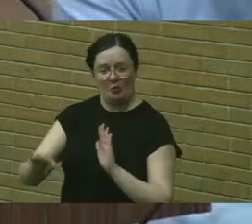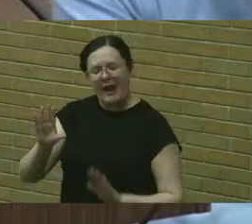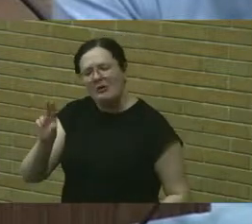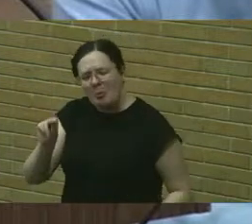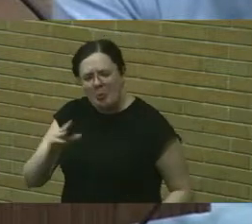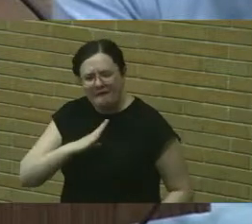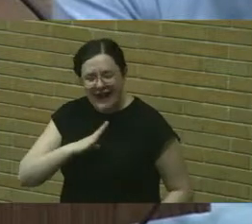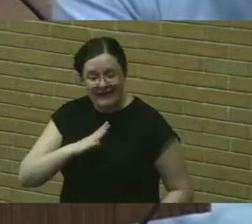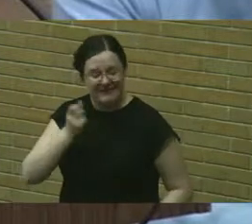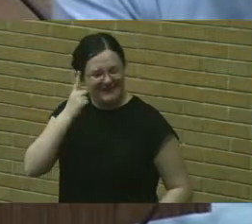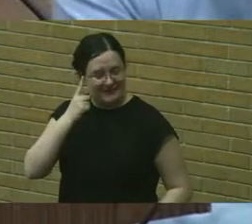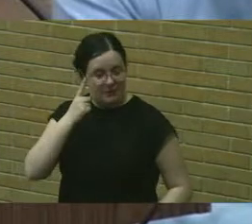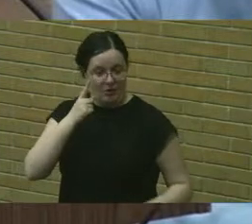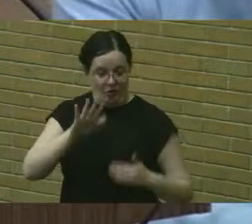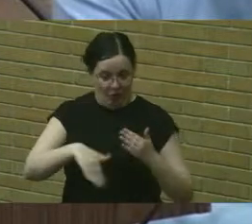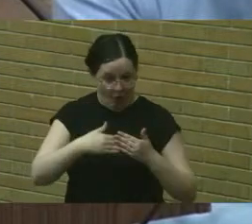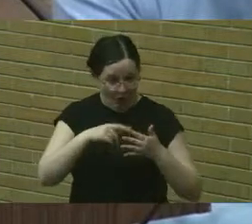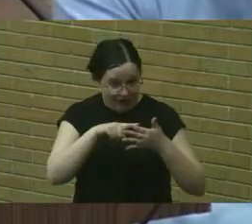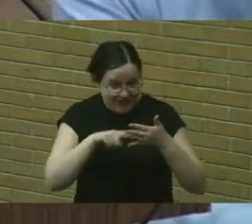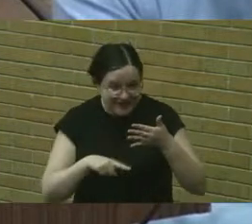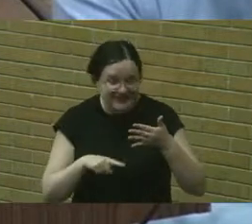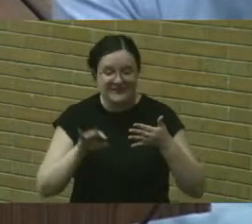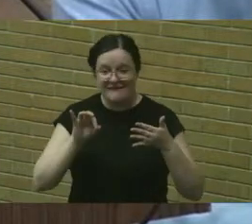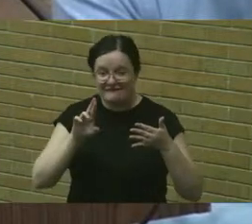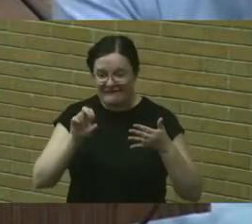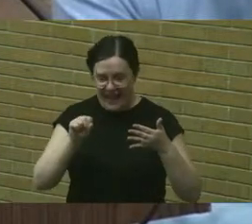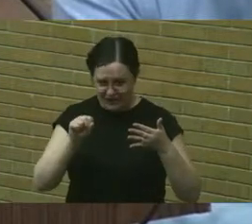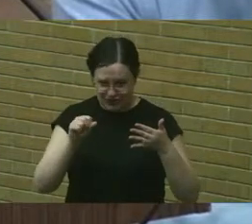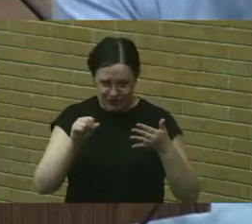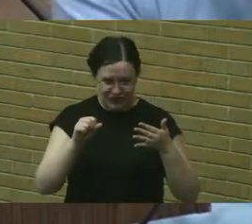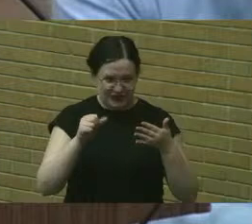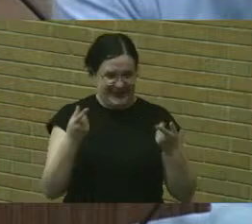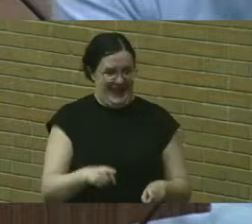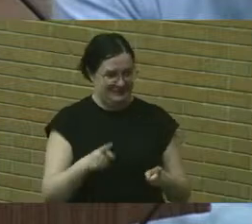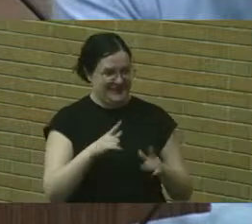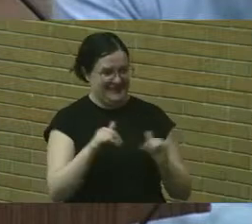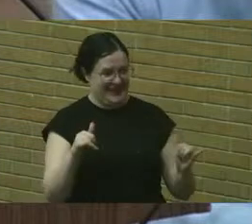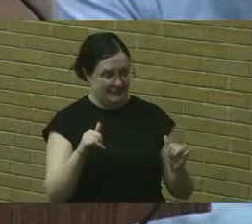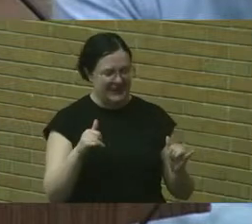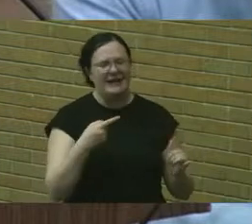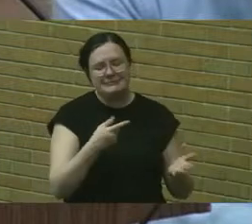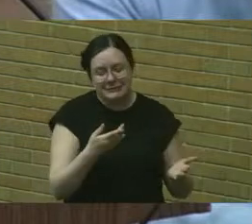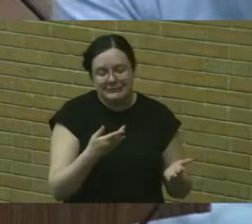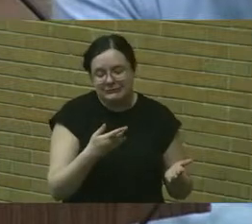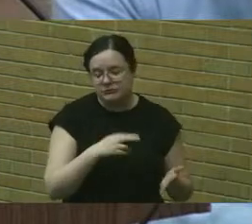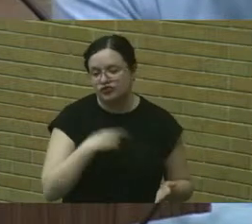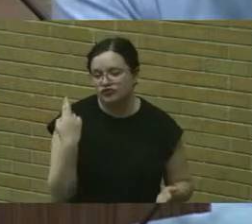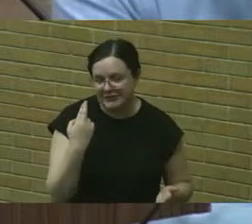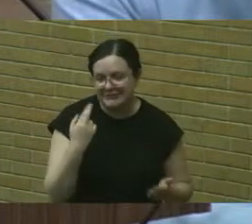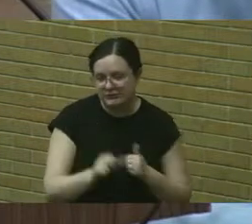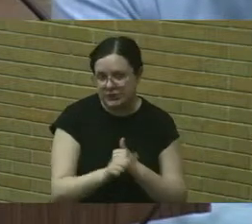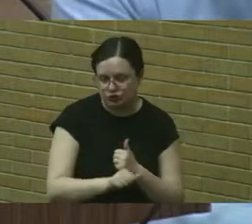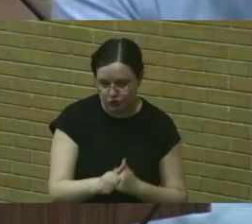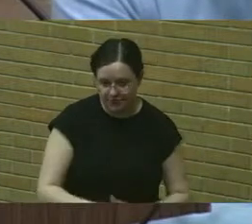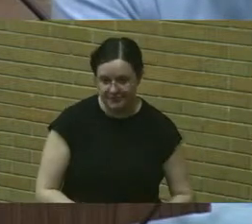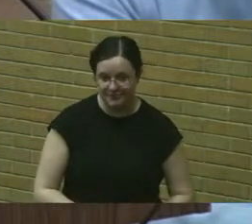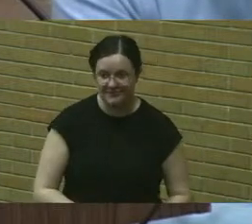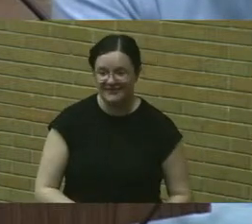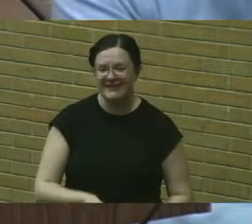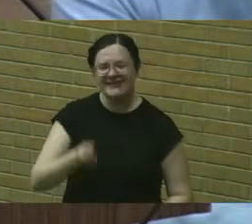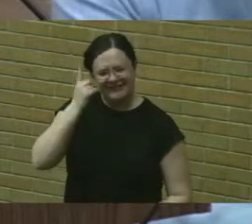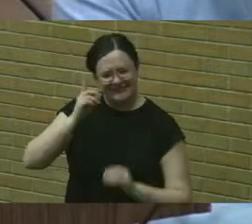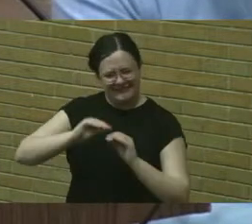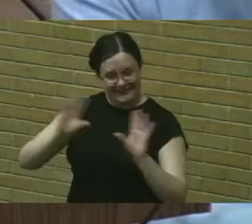do come together. That's why we as the town, I feel, needs to make it more clear that it is not to stifle free